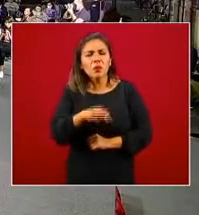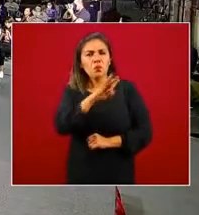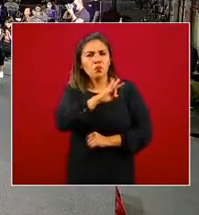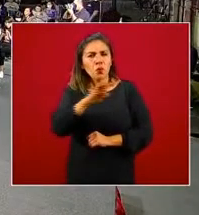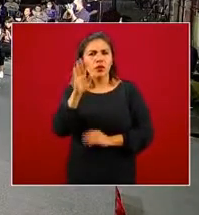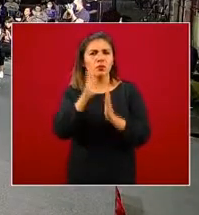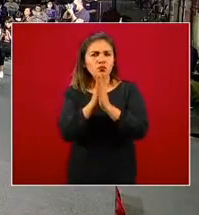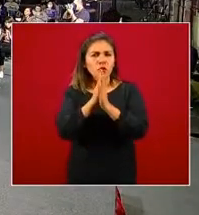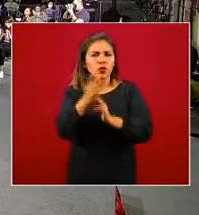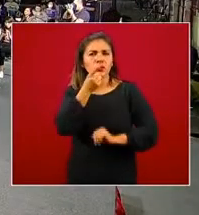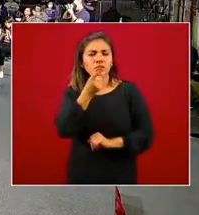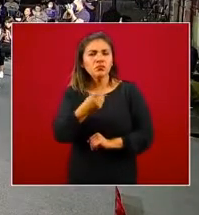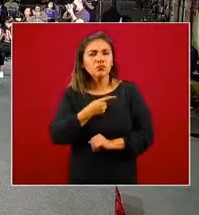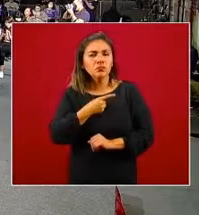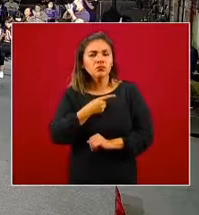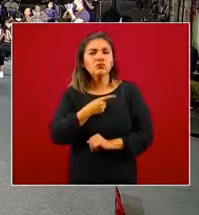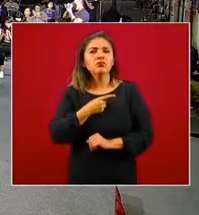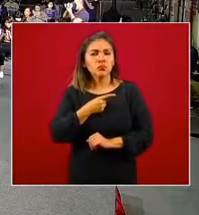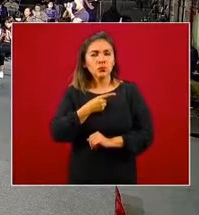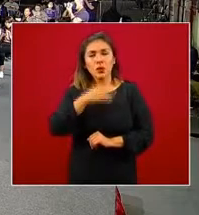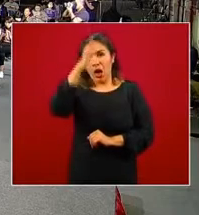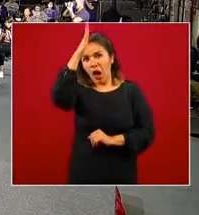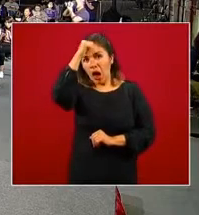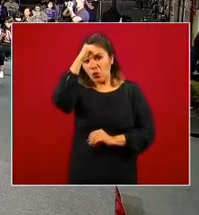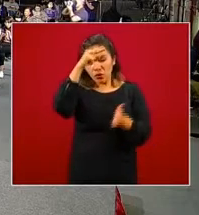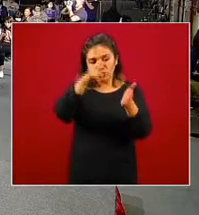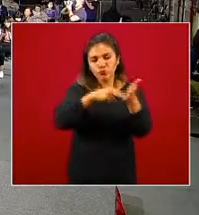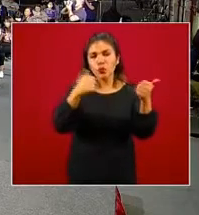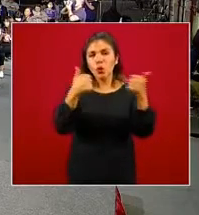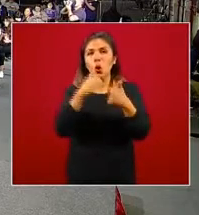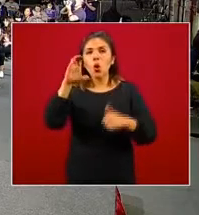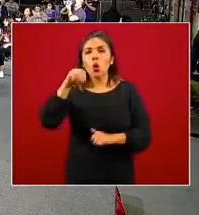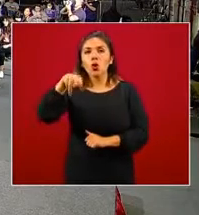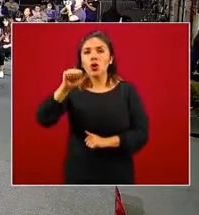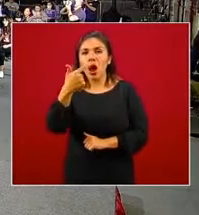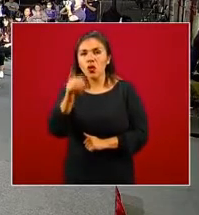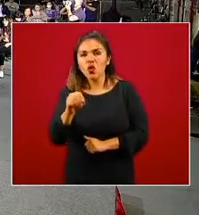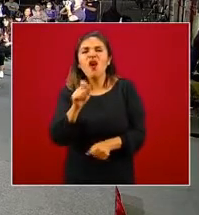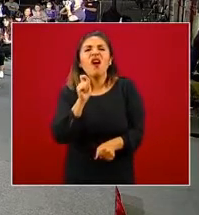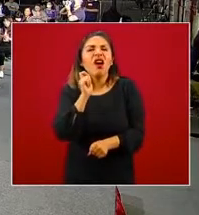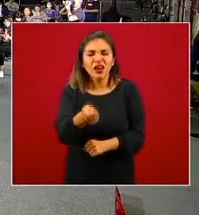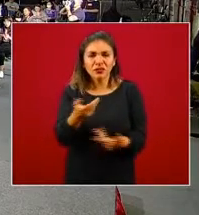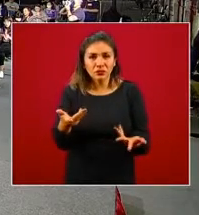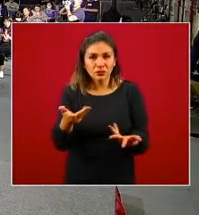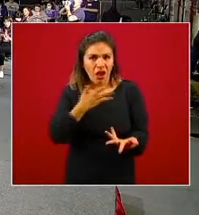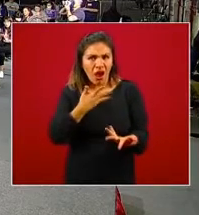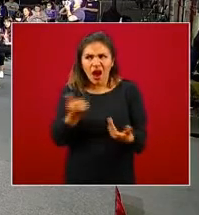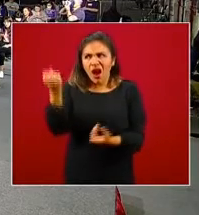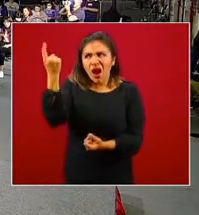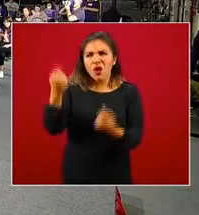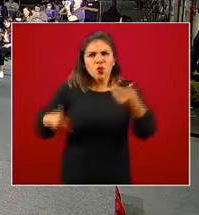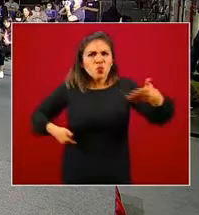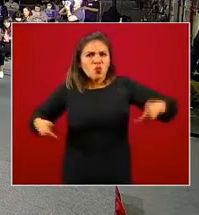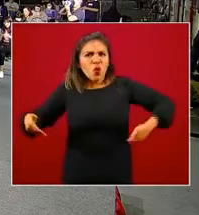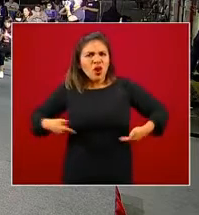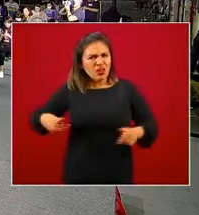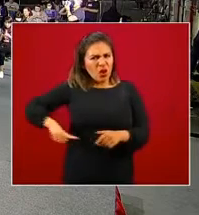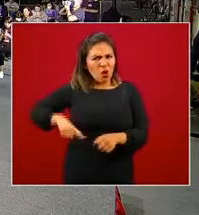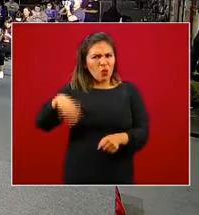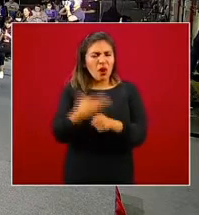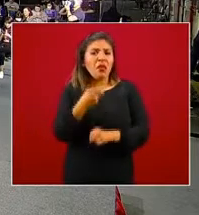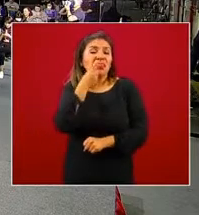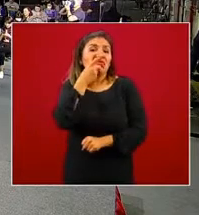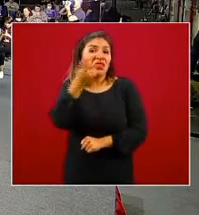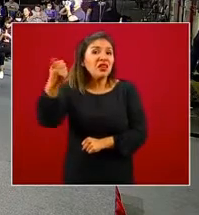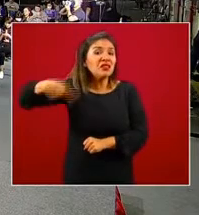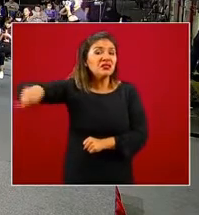would like to know if you could tell us a little bit about the agreements with the CONAGO. Were some